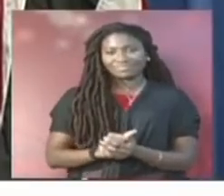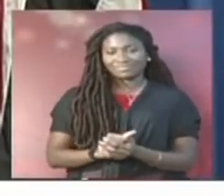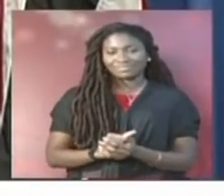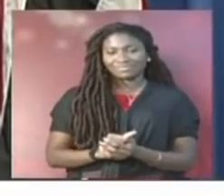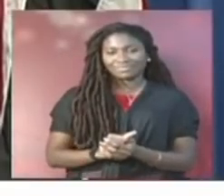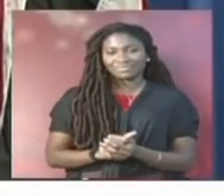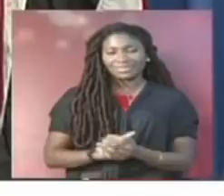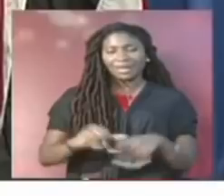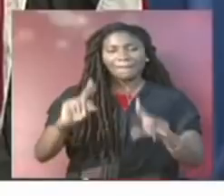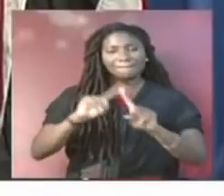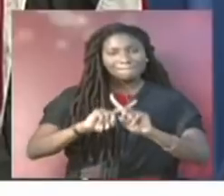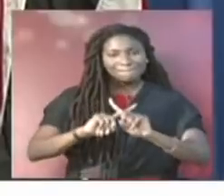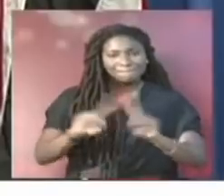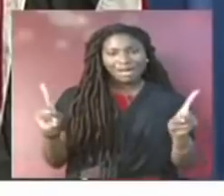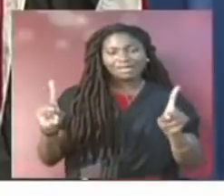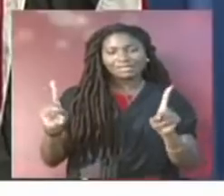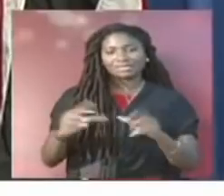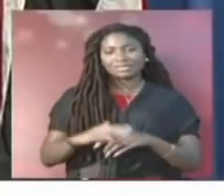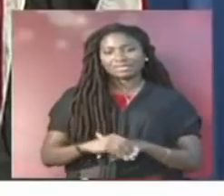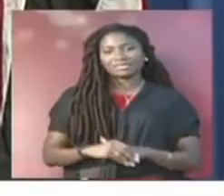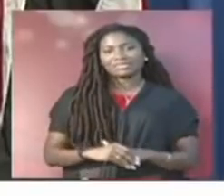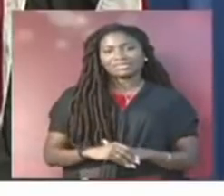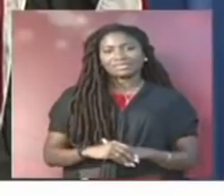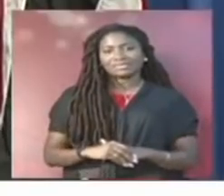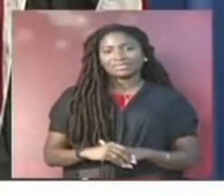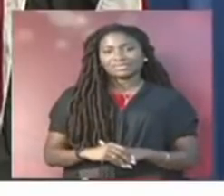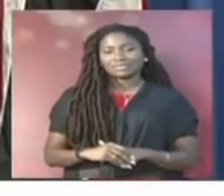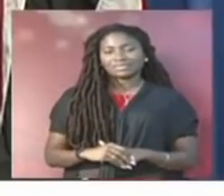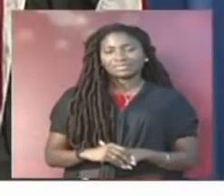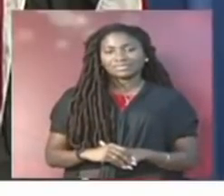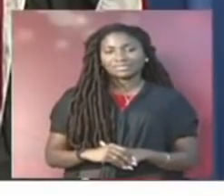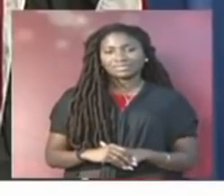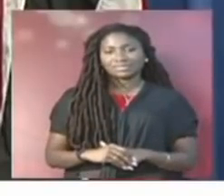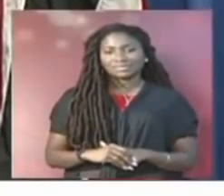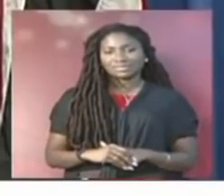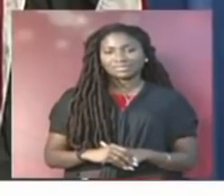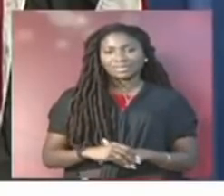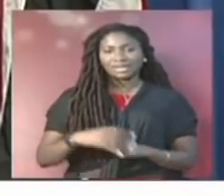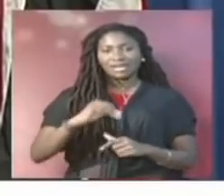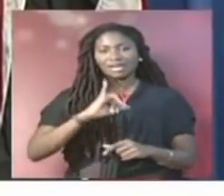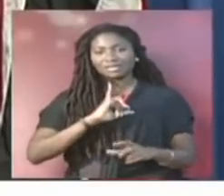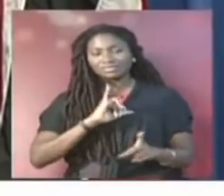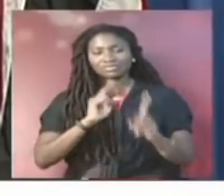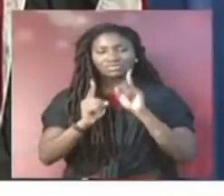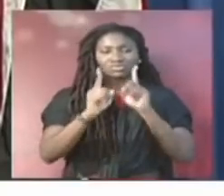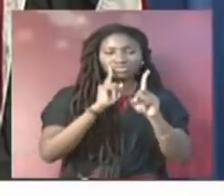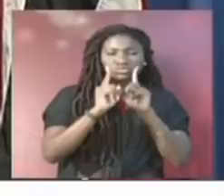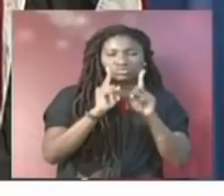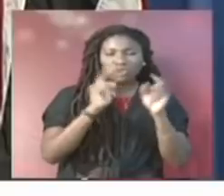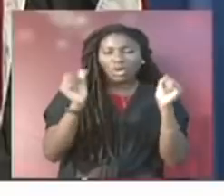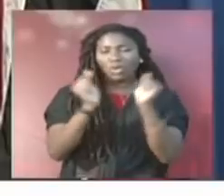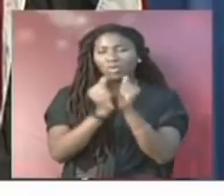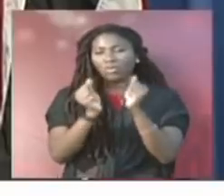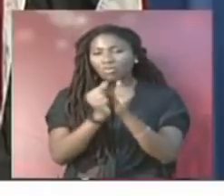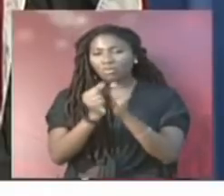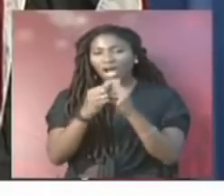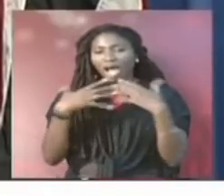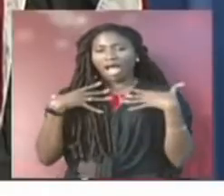being in continuous touch with the health department and analyzing